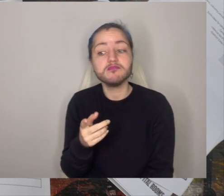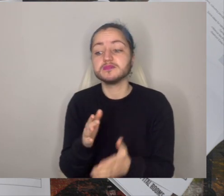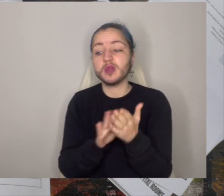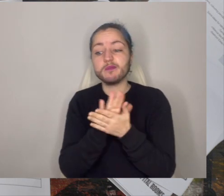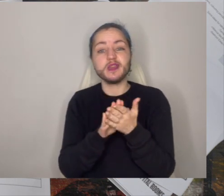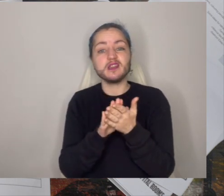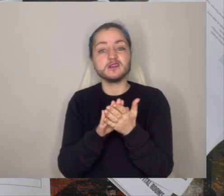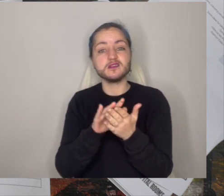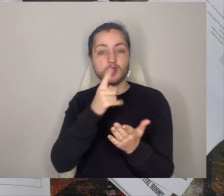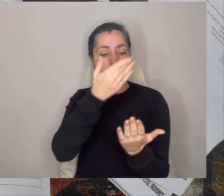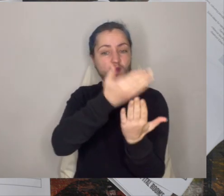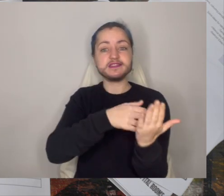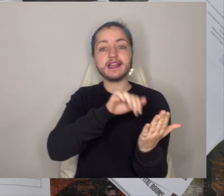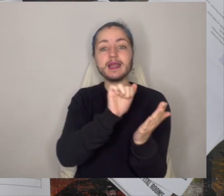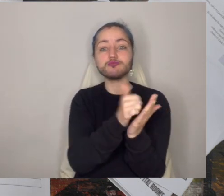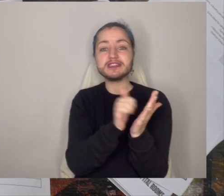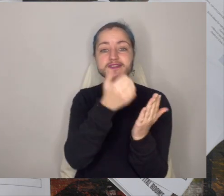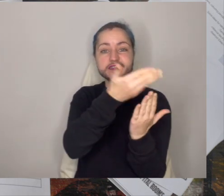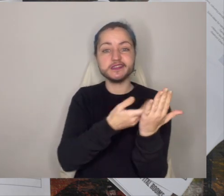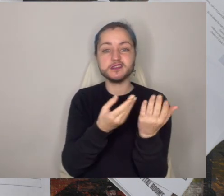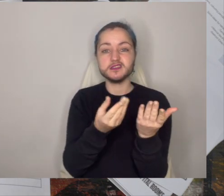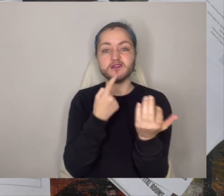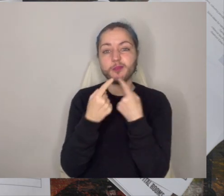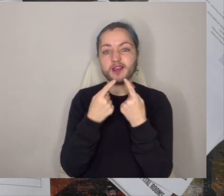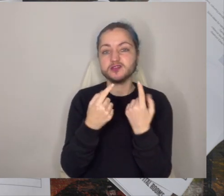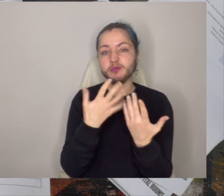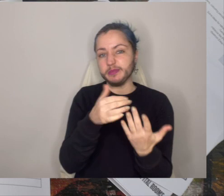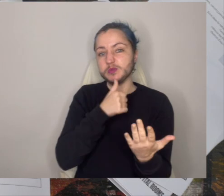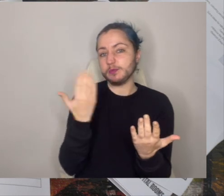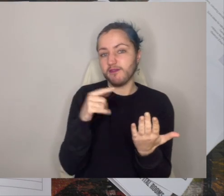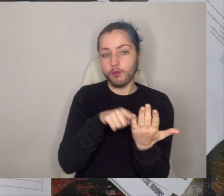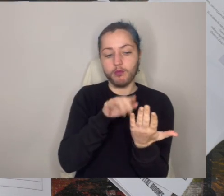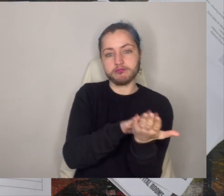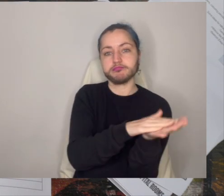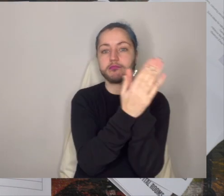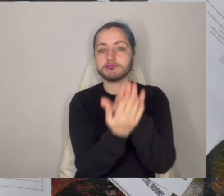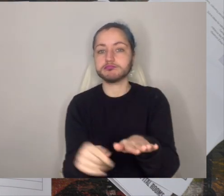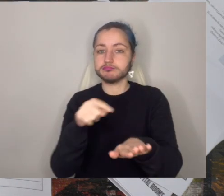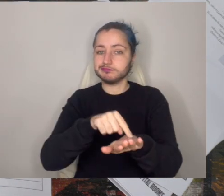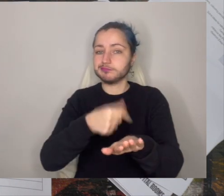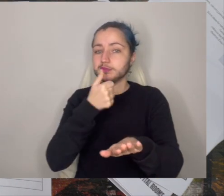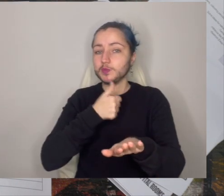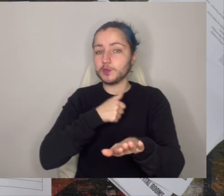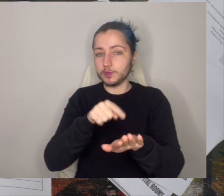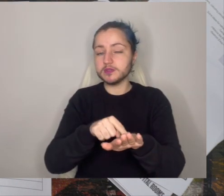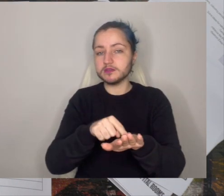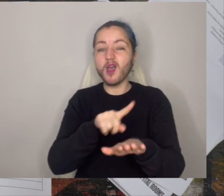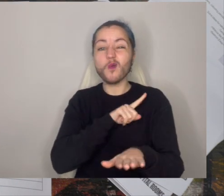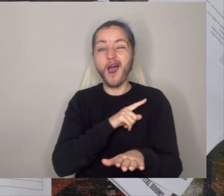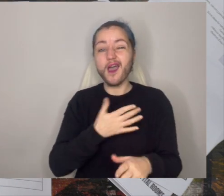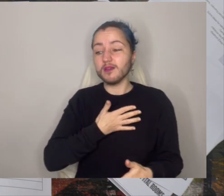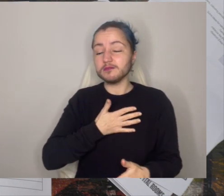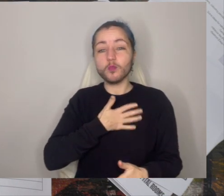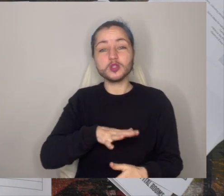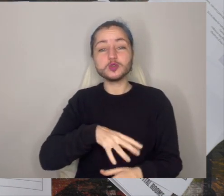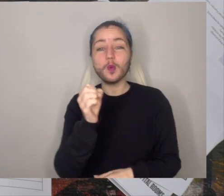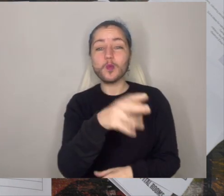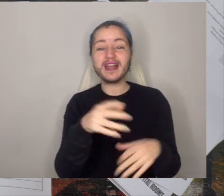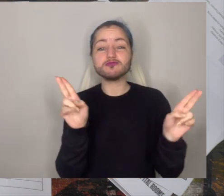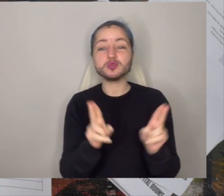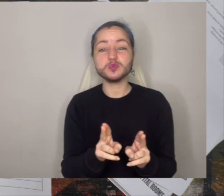things have got things, A4 paper that's got things already printed on the back, just to reduce waste as much as